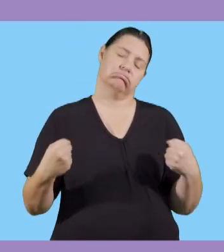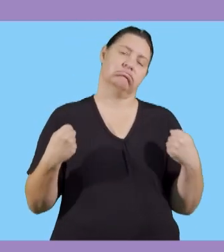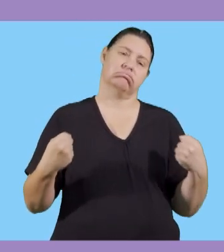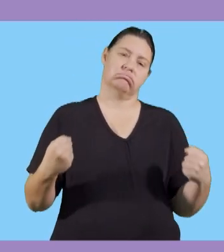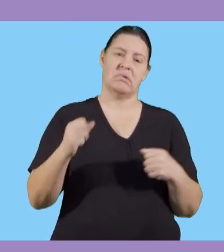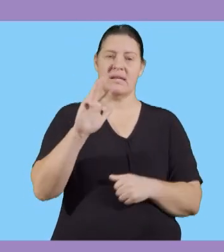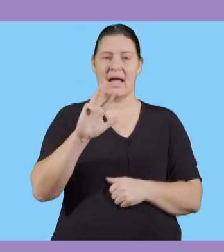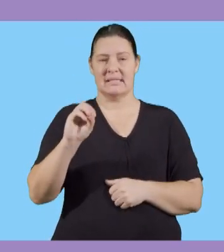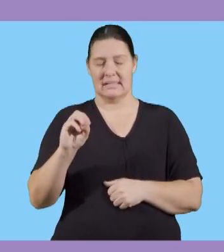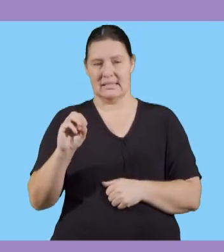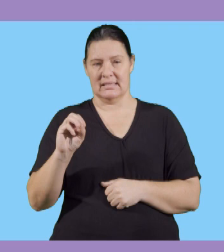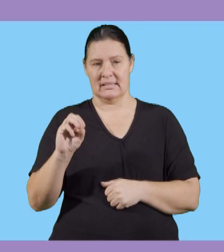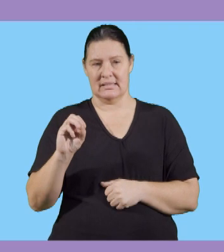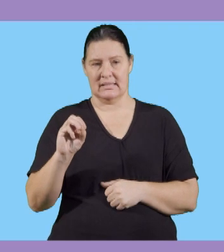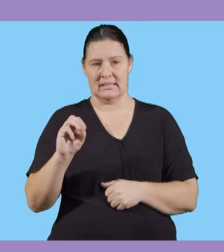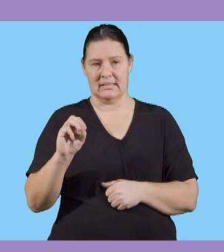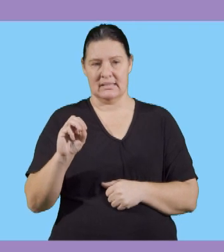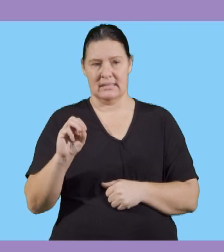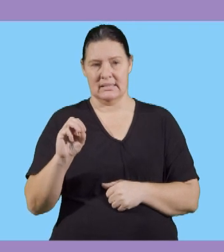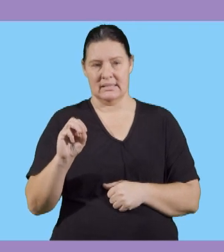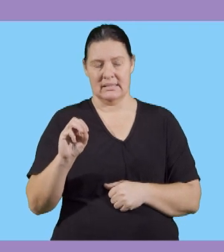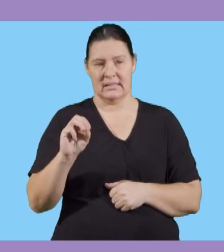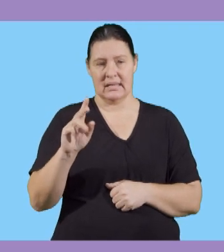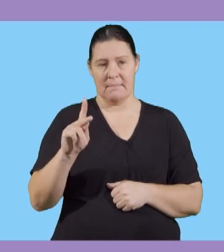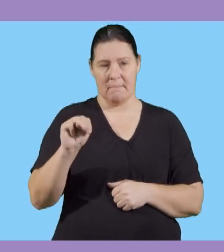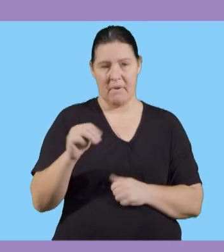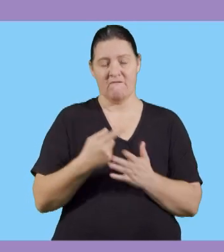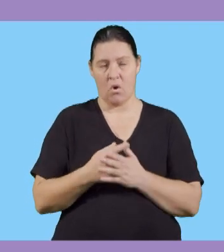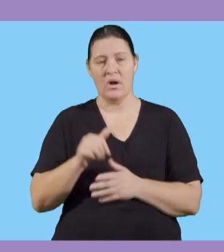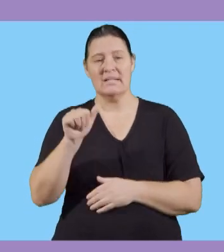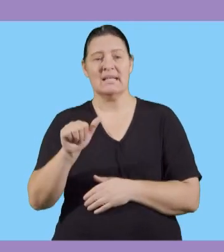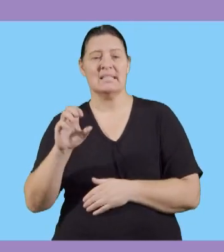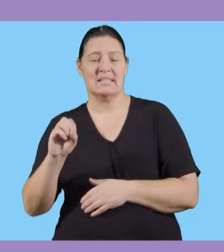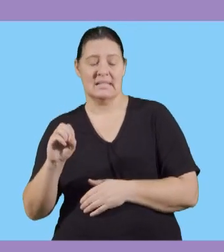a speed of 60 kilometers per hour. How long did the